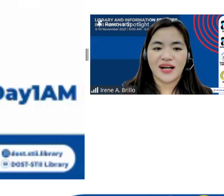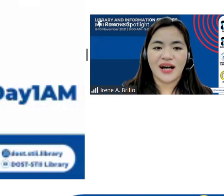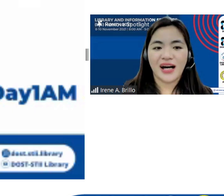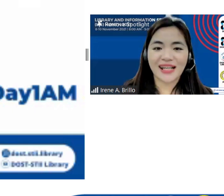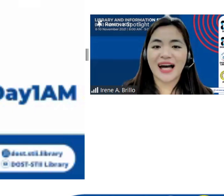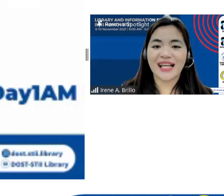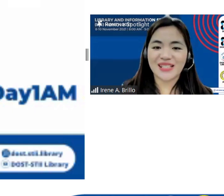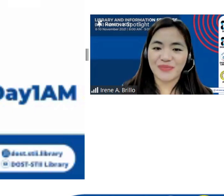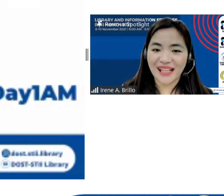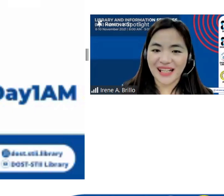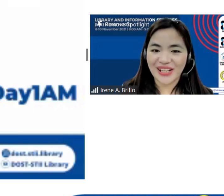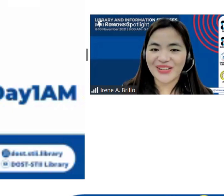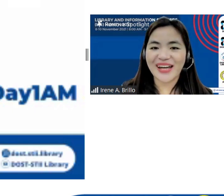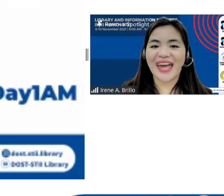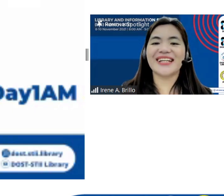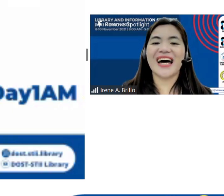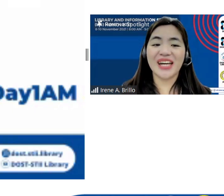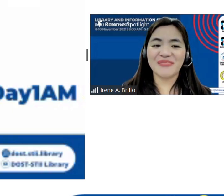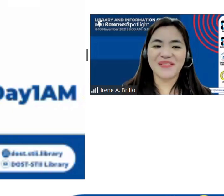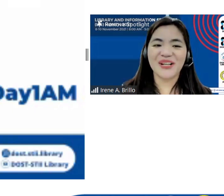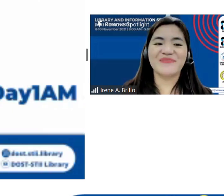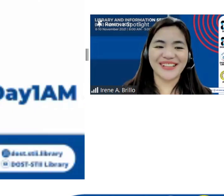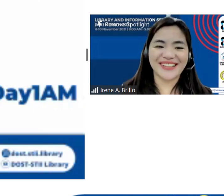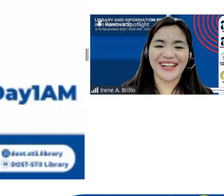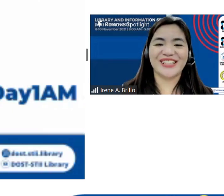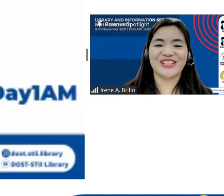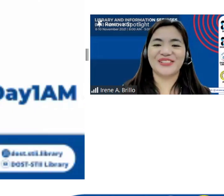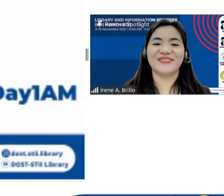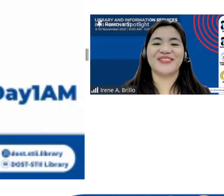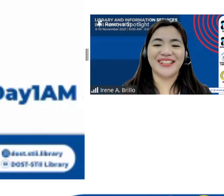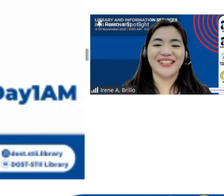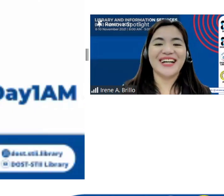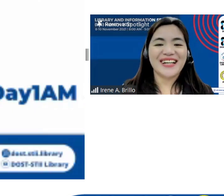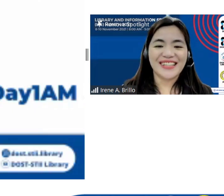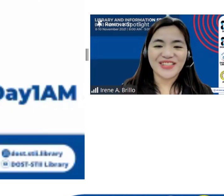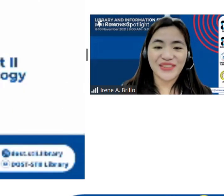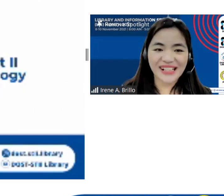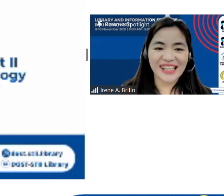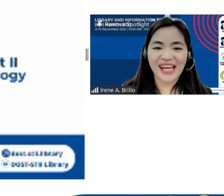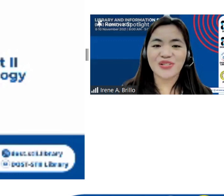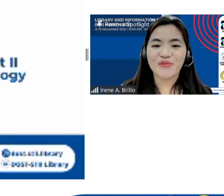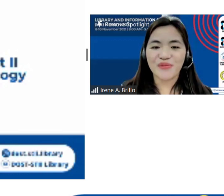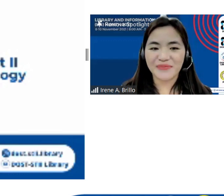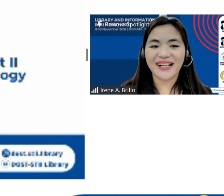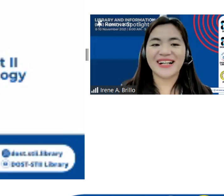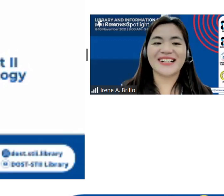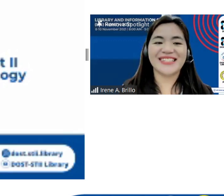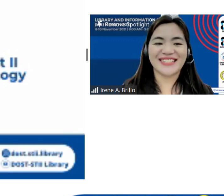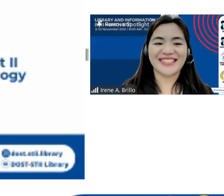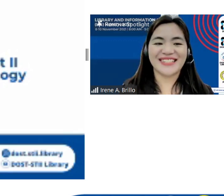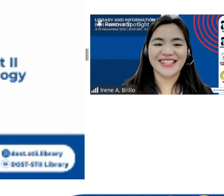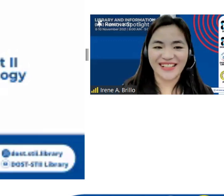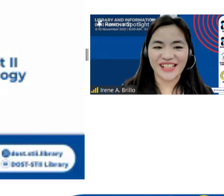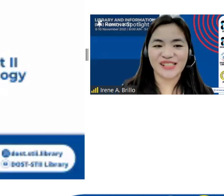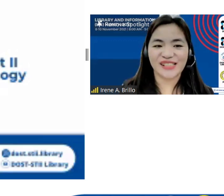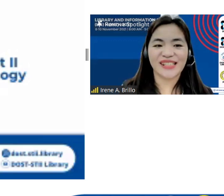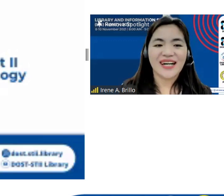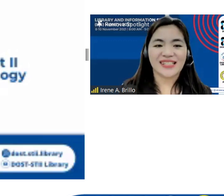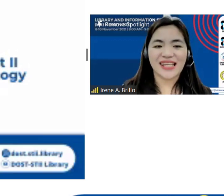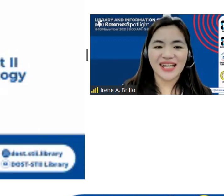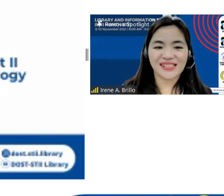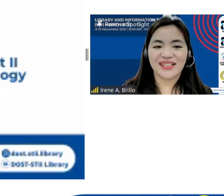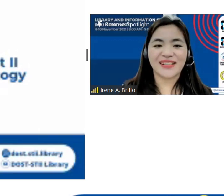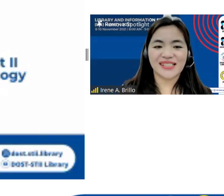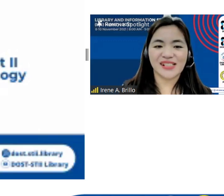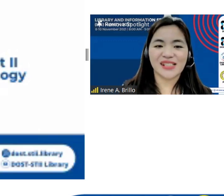I am Irene Alice Brillo, and I am your moderator for the 3-day webinar series, a